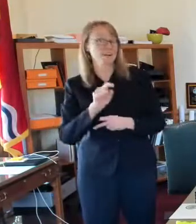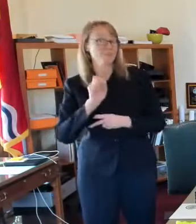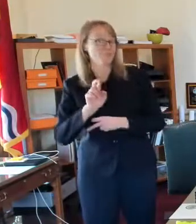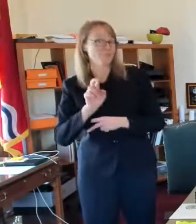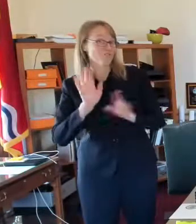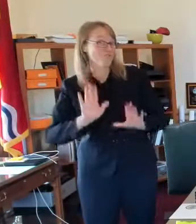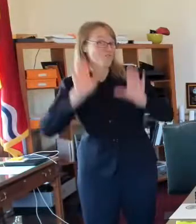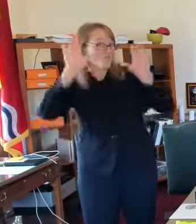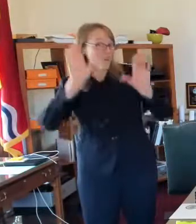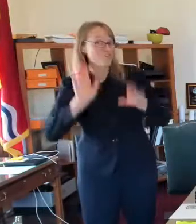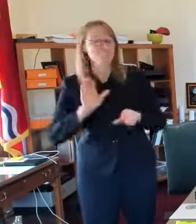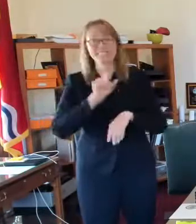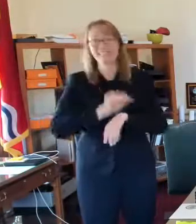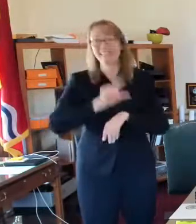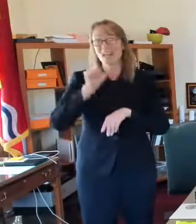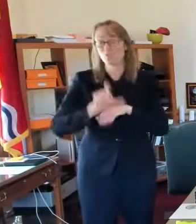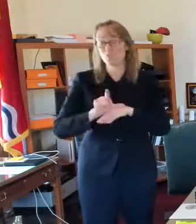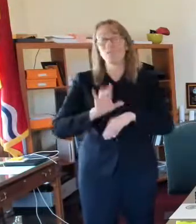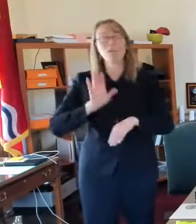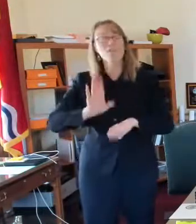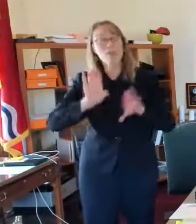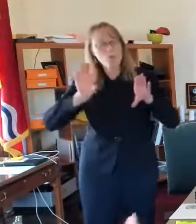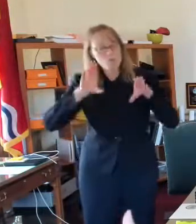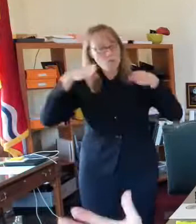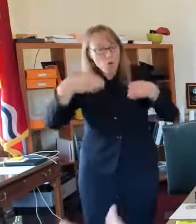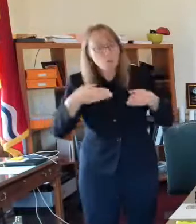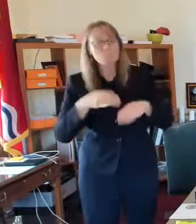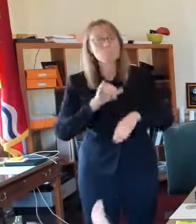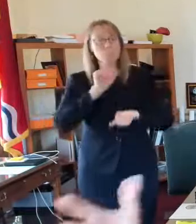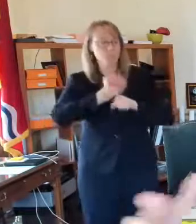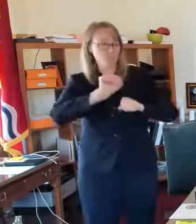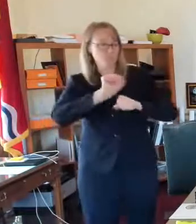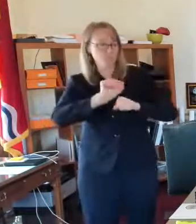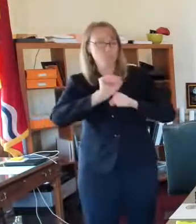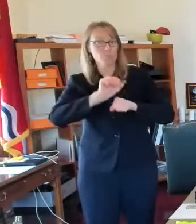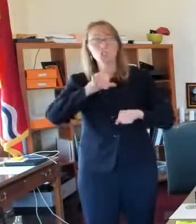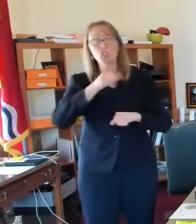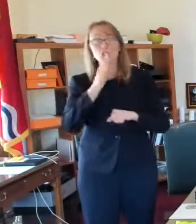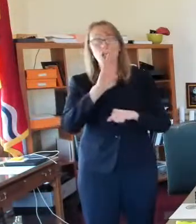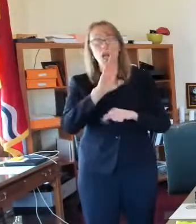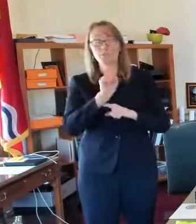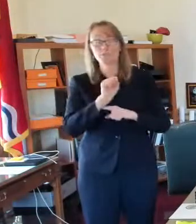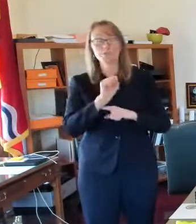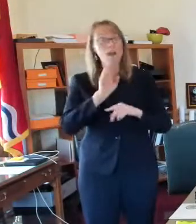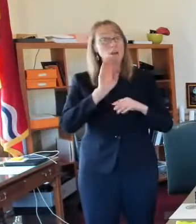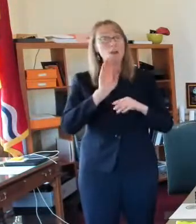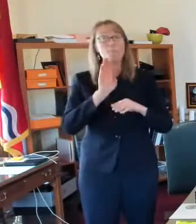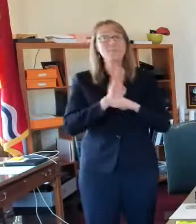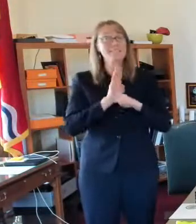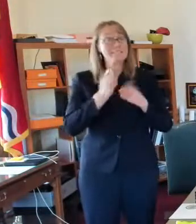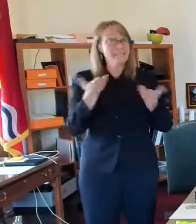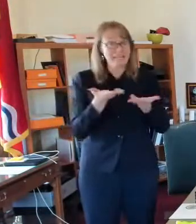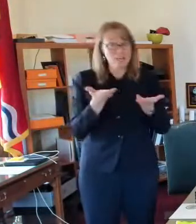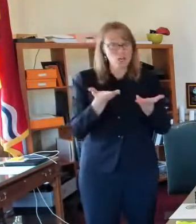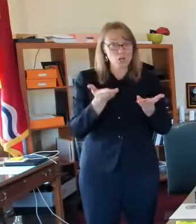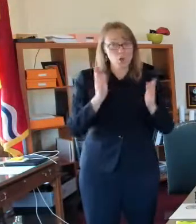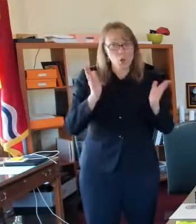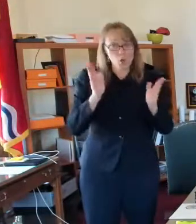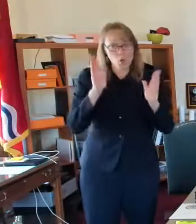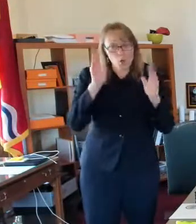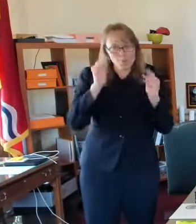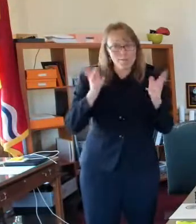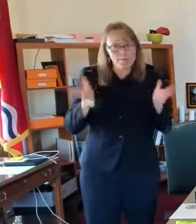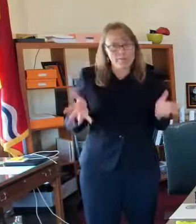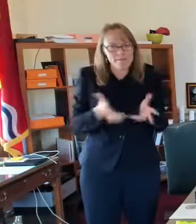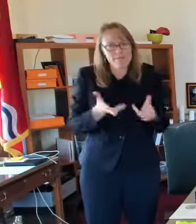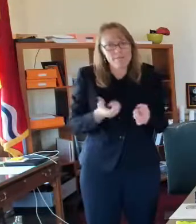companies who are here expand, helping companies that are not here locate here, all with jobs for